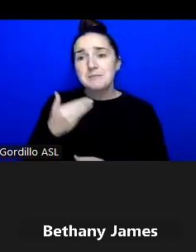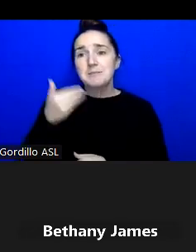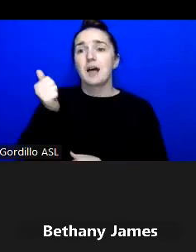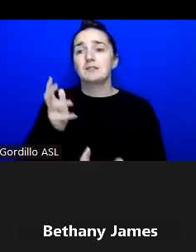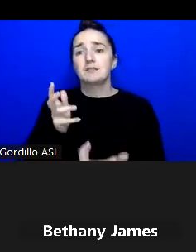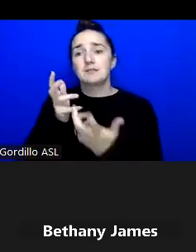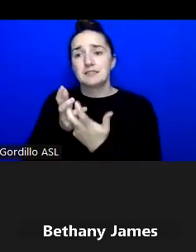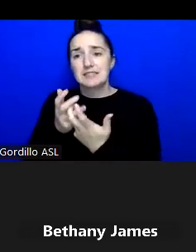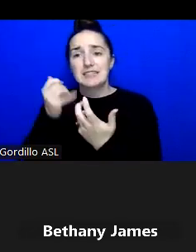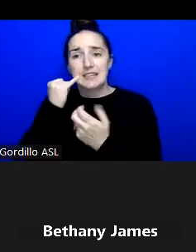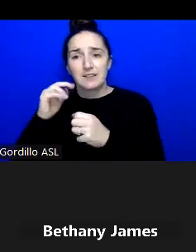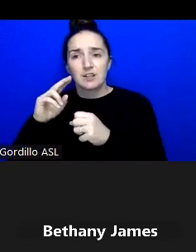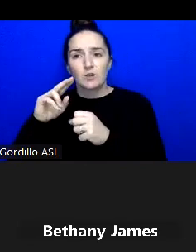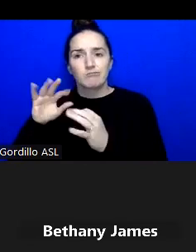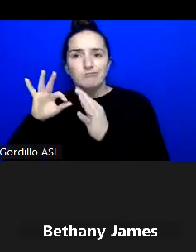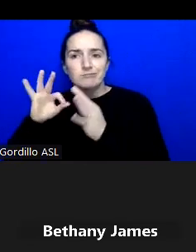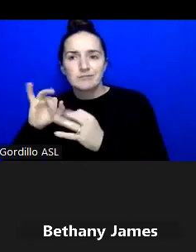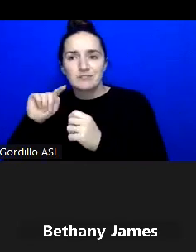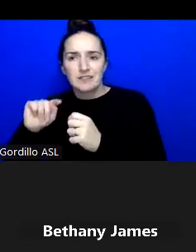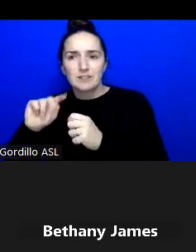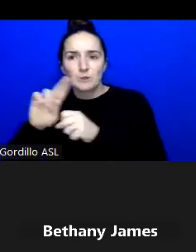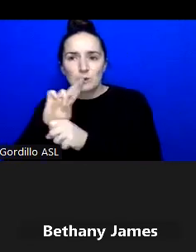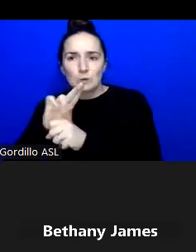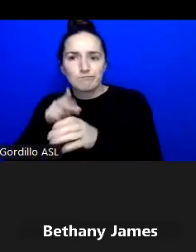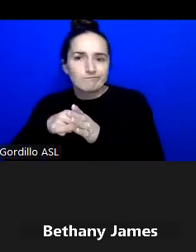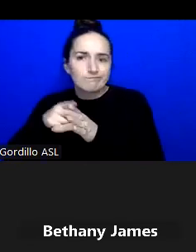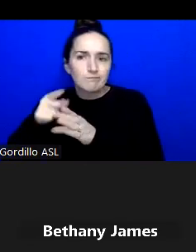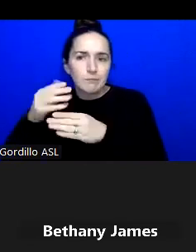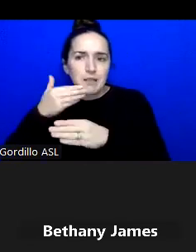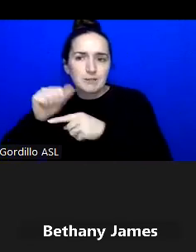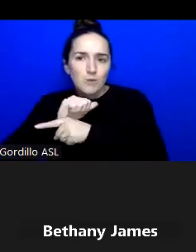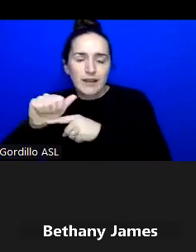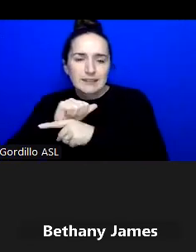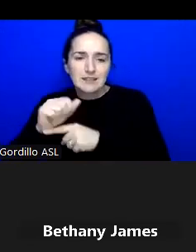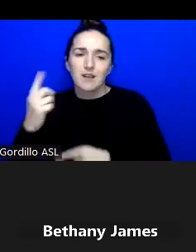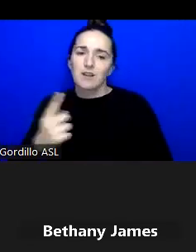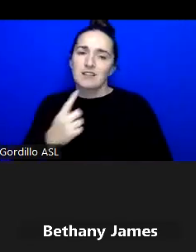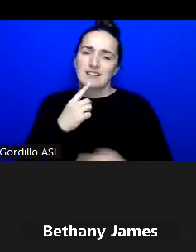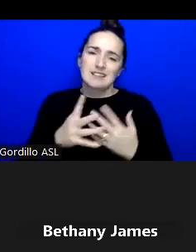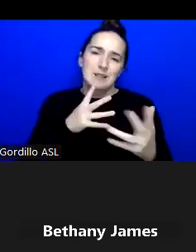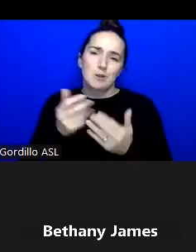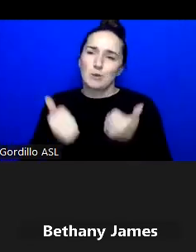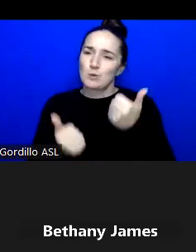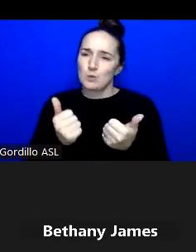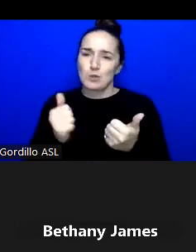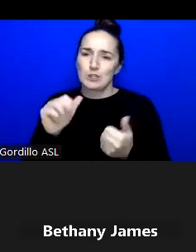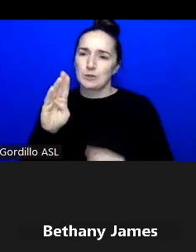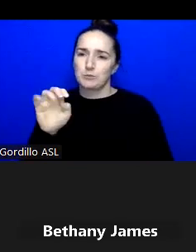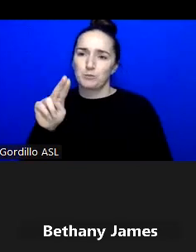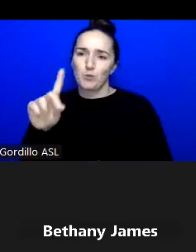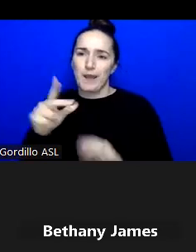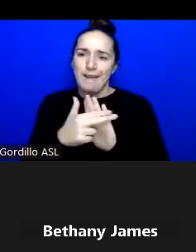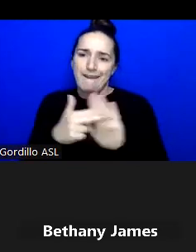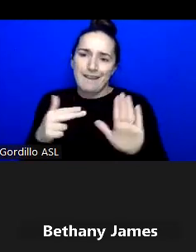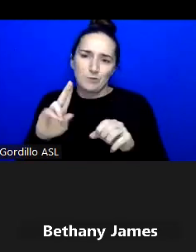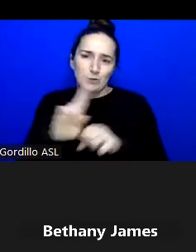important, right? So I always say, it doesn't really matter what brand if somebody comes in and sees me and has hearing aids, or we pick,